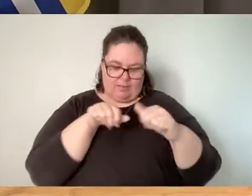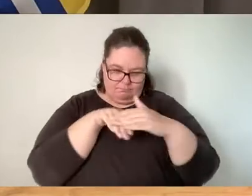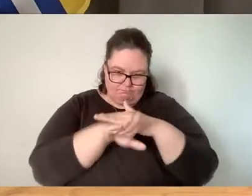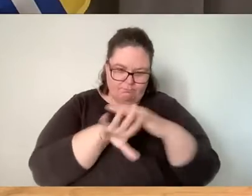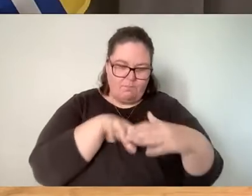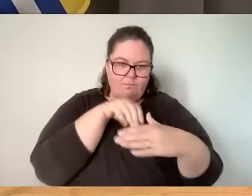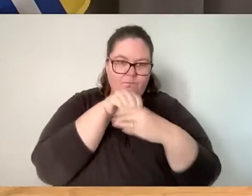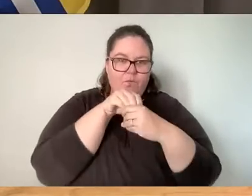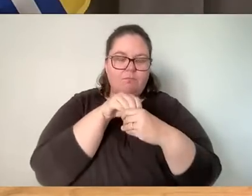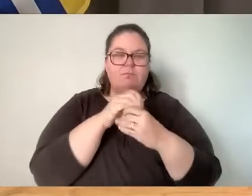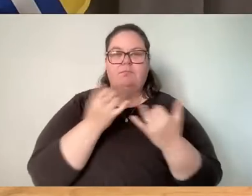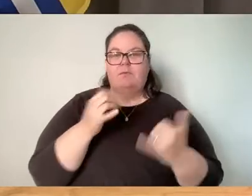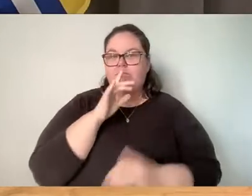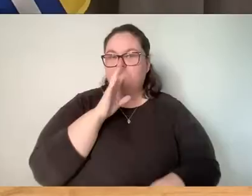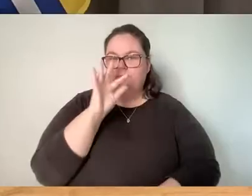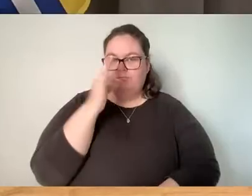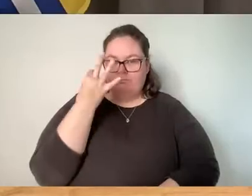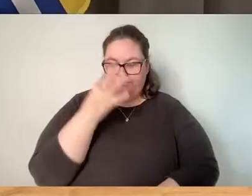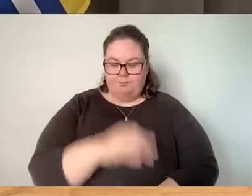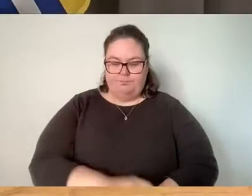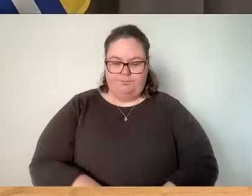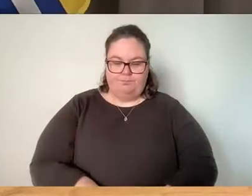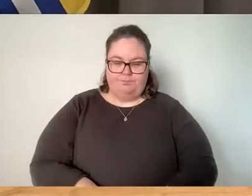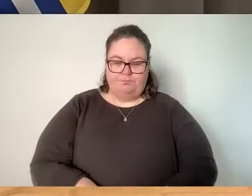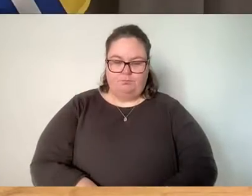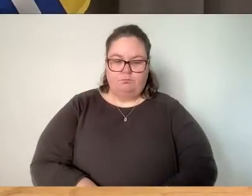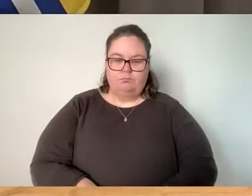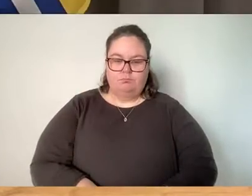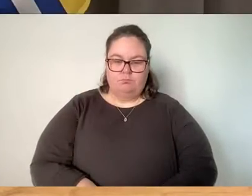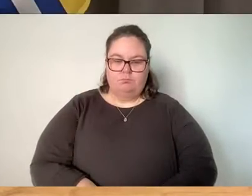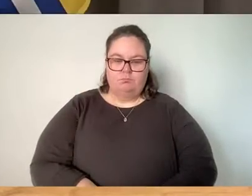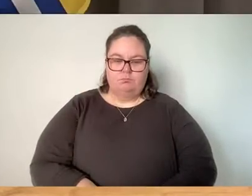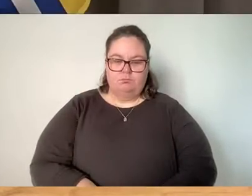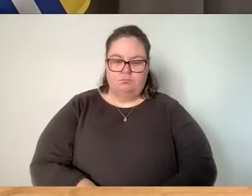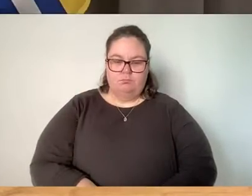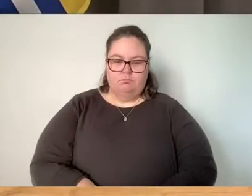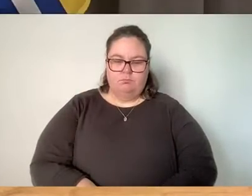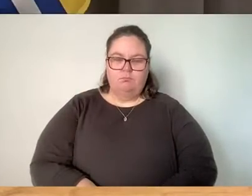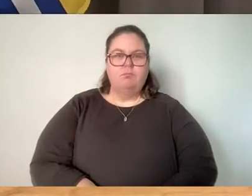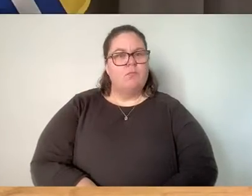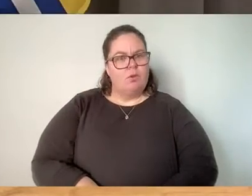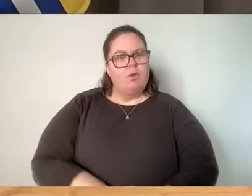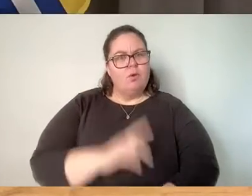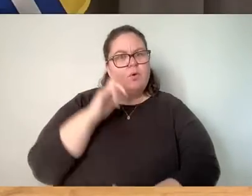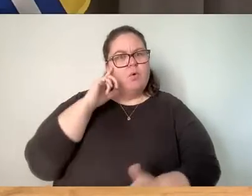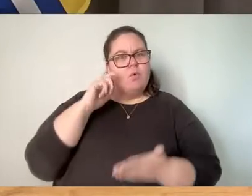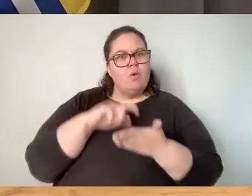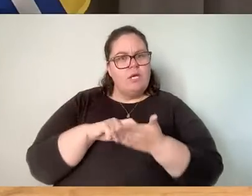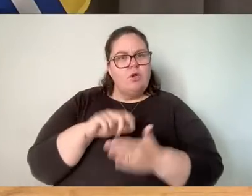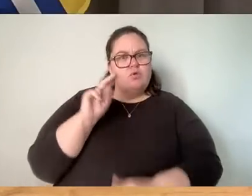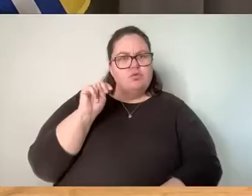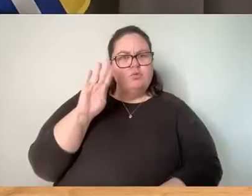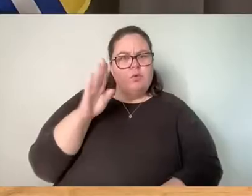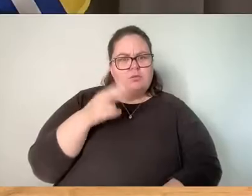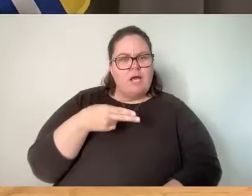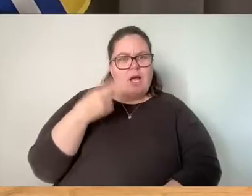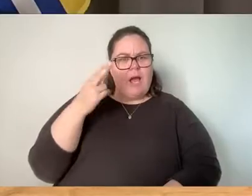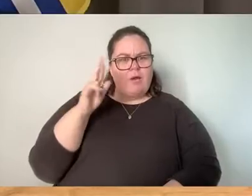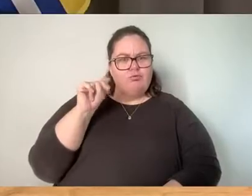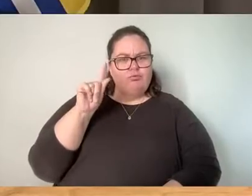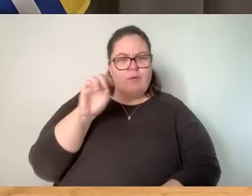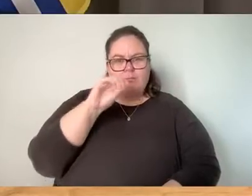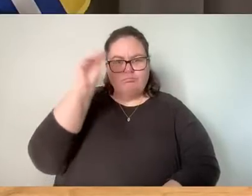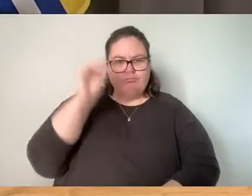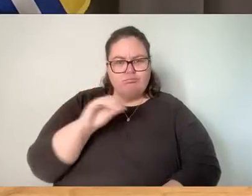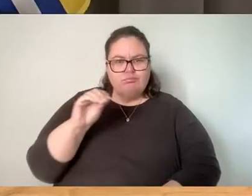New Brunswick has one of the highest rates of disabled people in Canada, and this rate continues to increase.